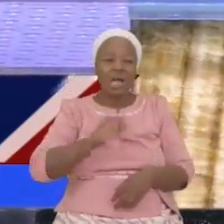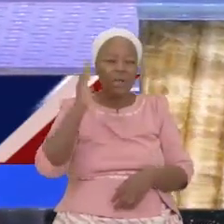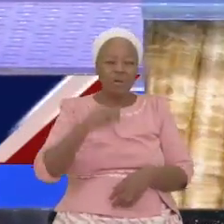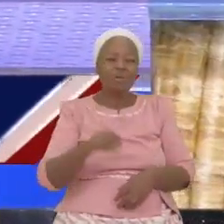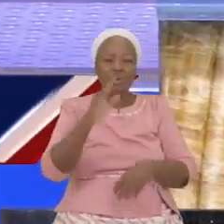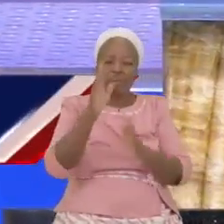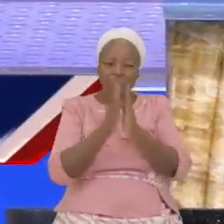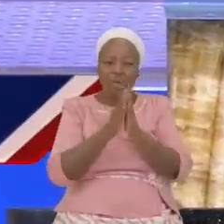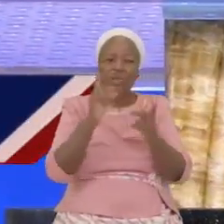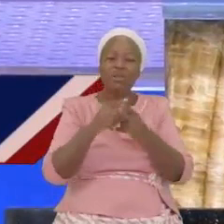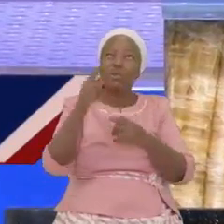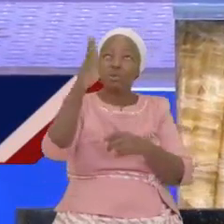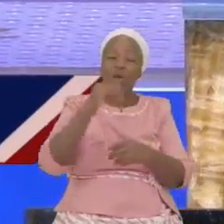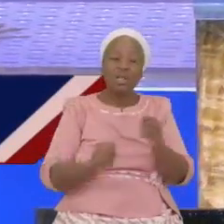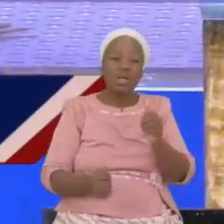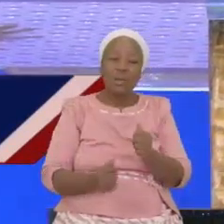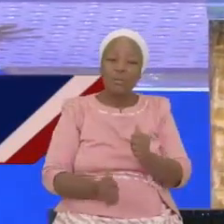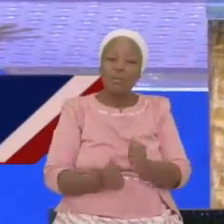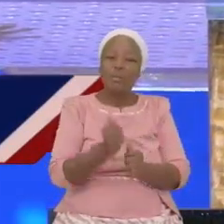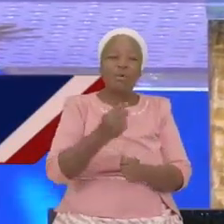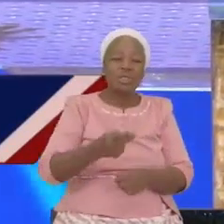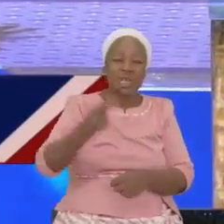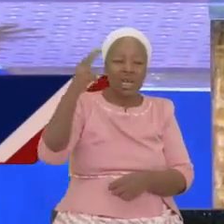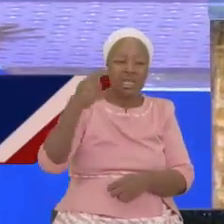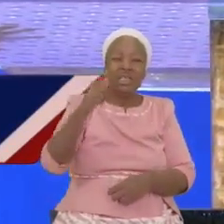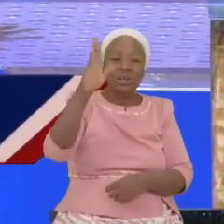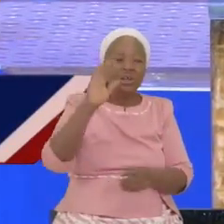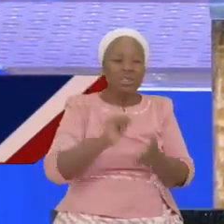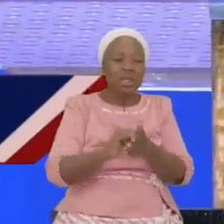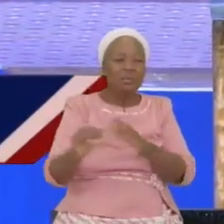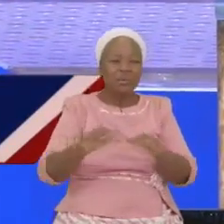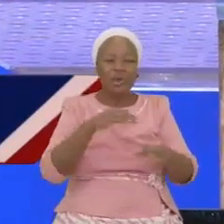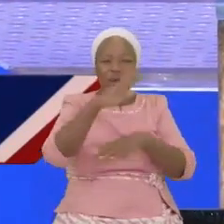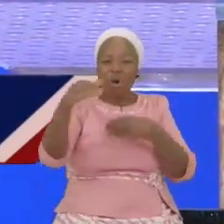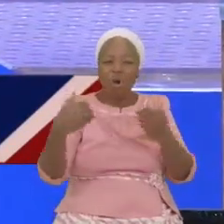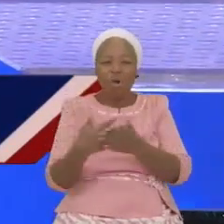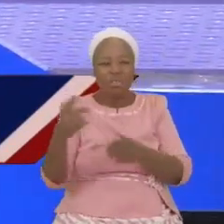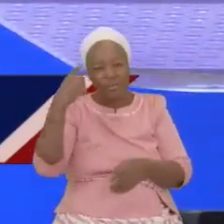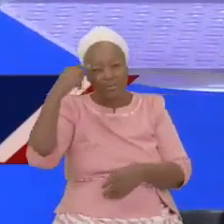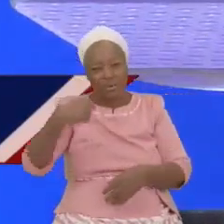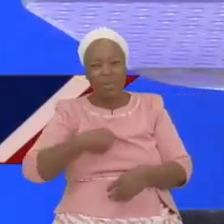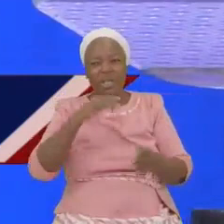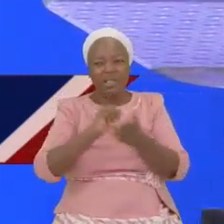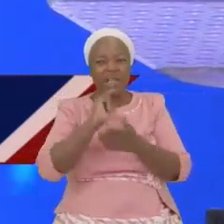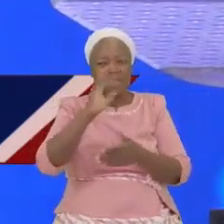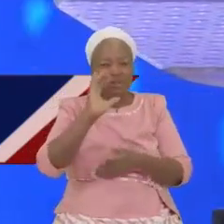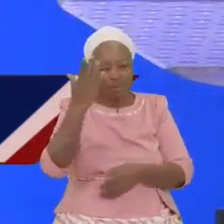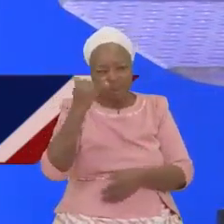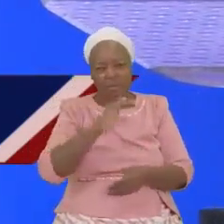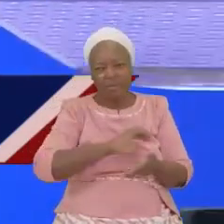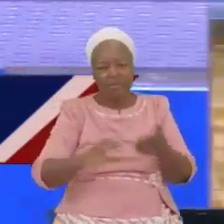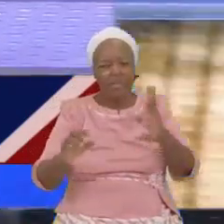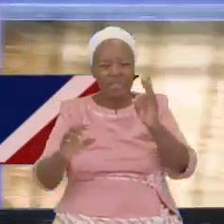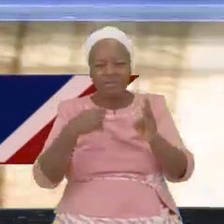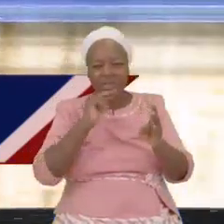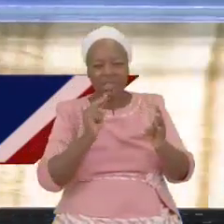the God that performeth all things for me. That's why verse 7 tells us,